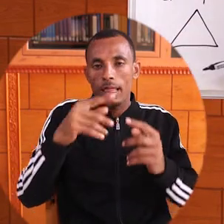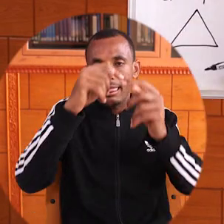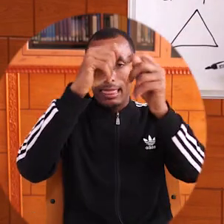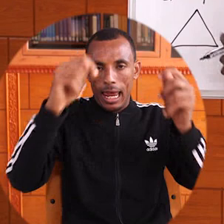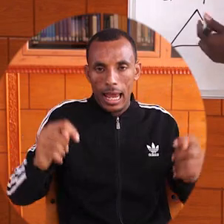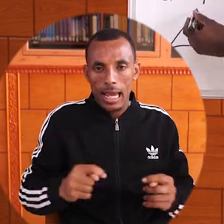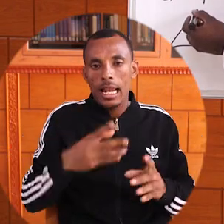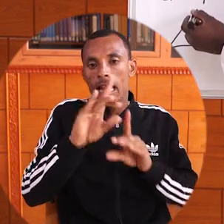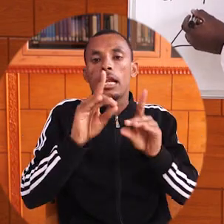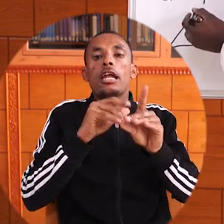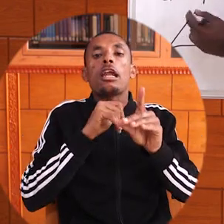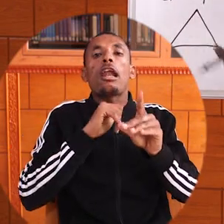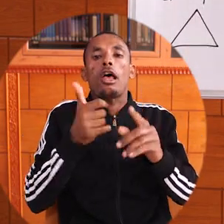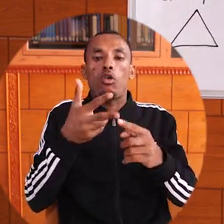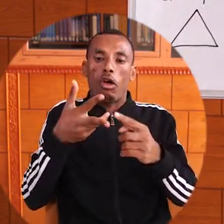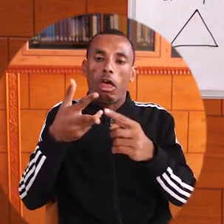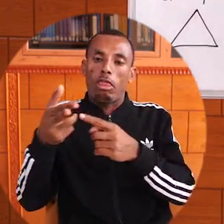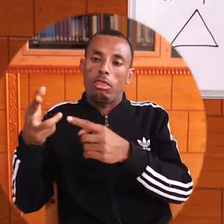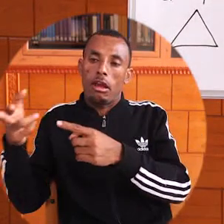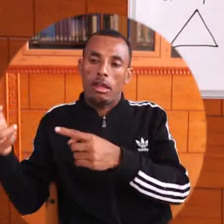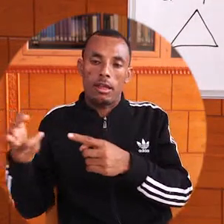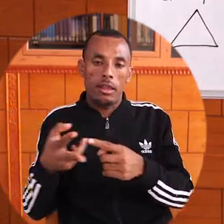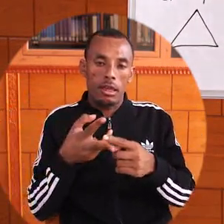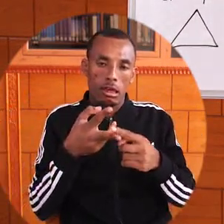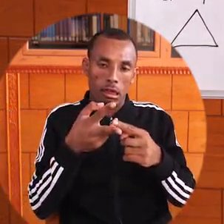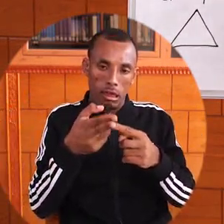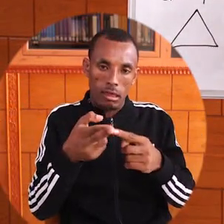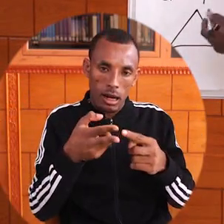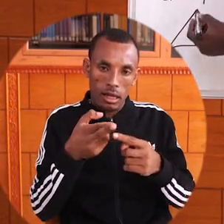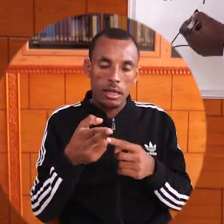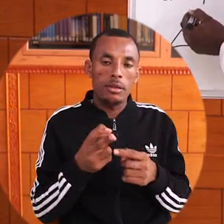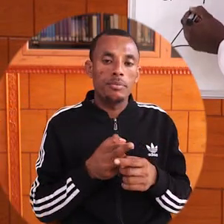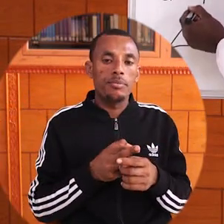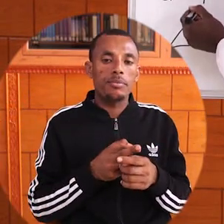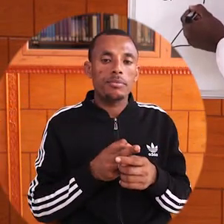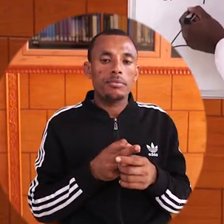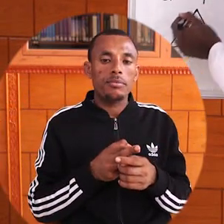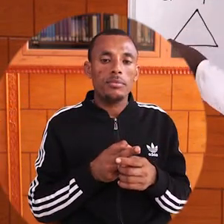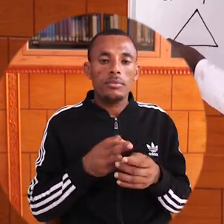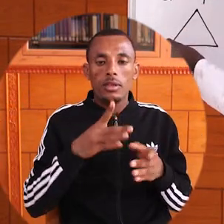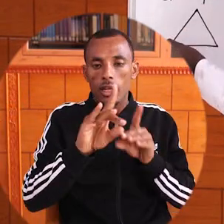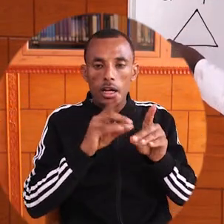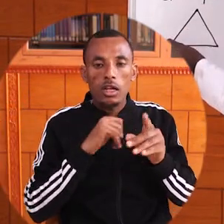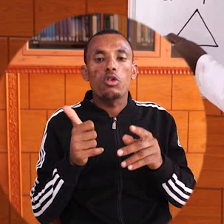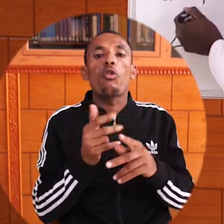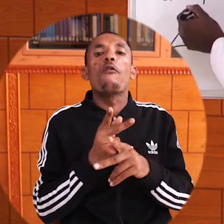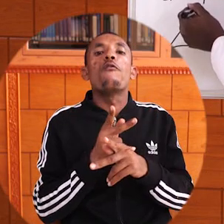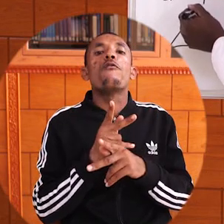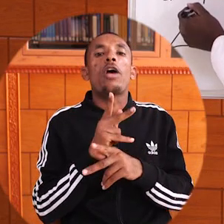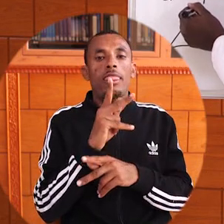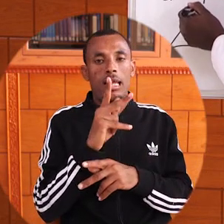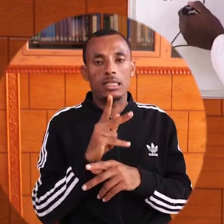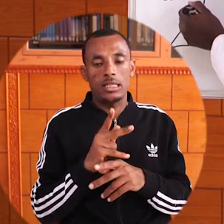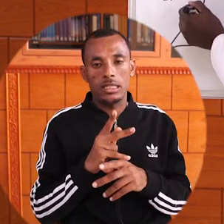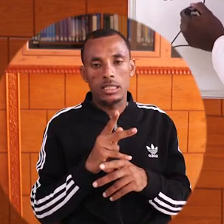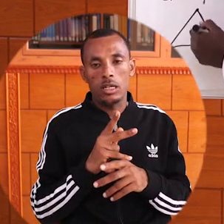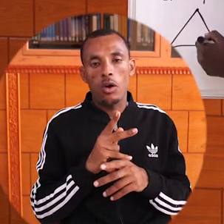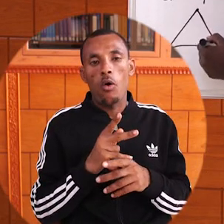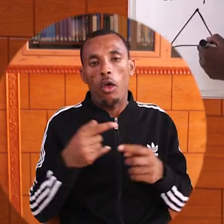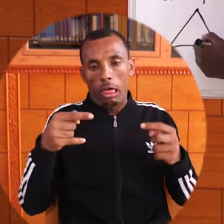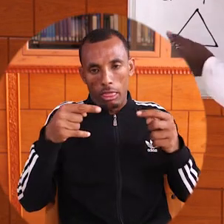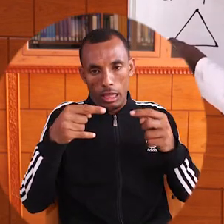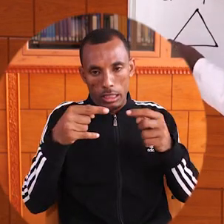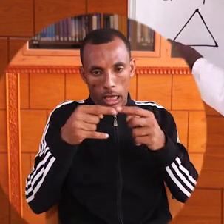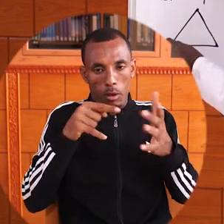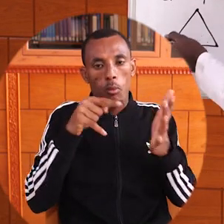intersect each other. So does not have a vertex, an intersection